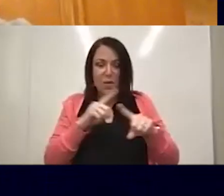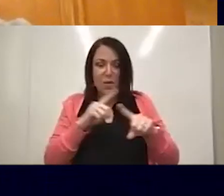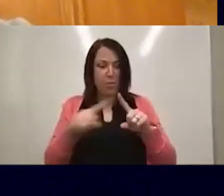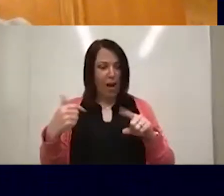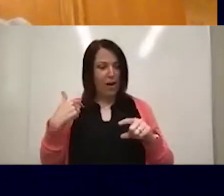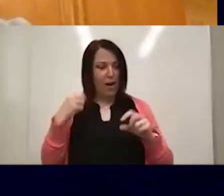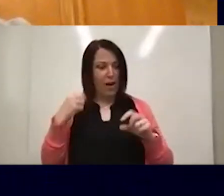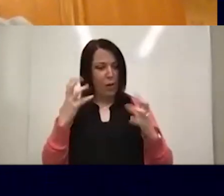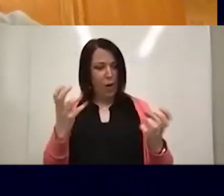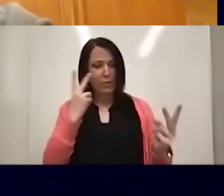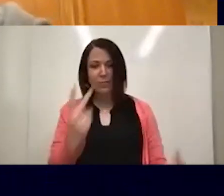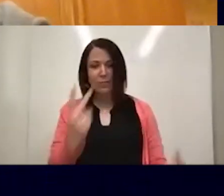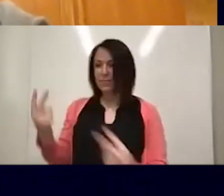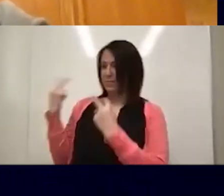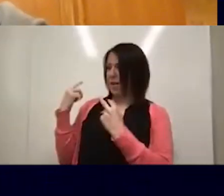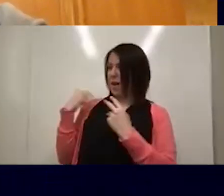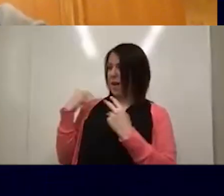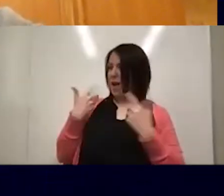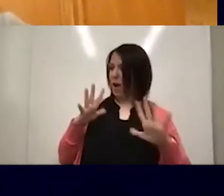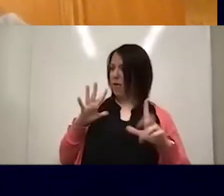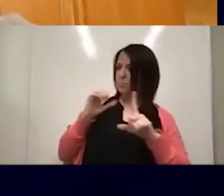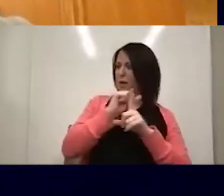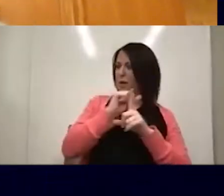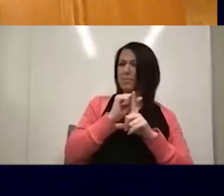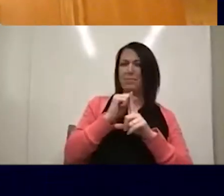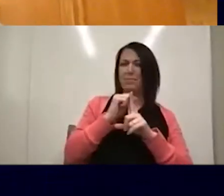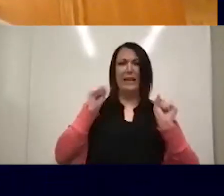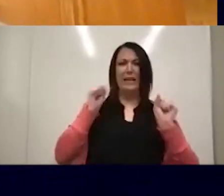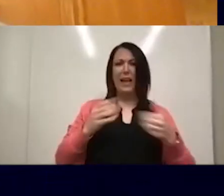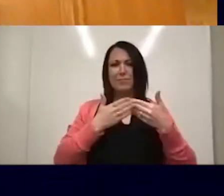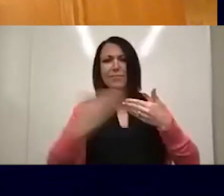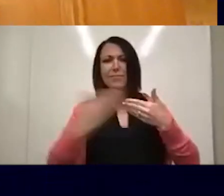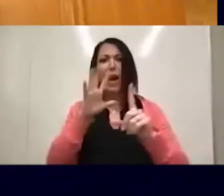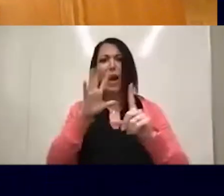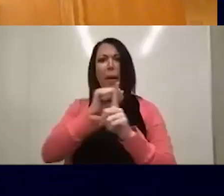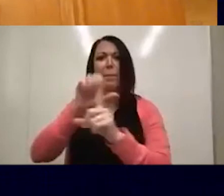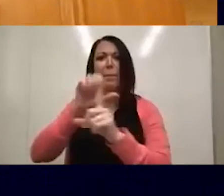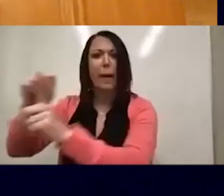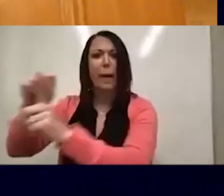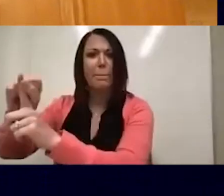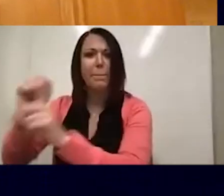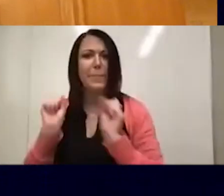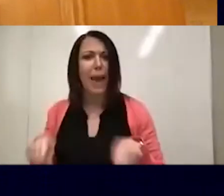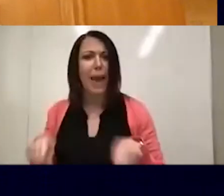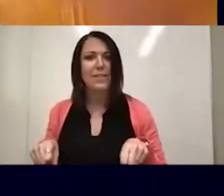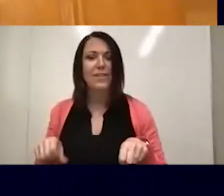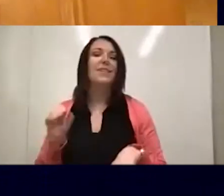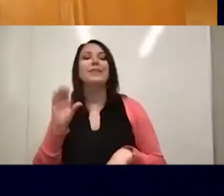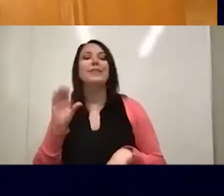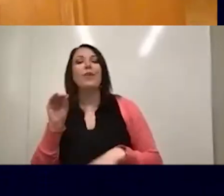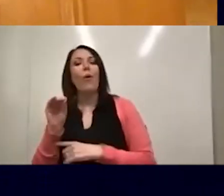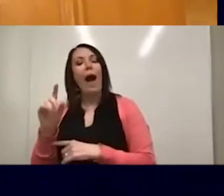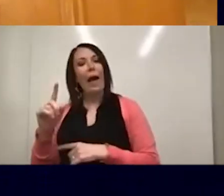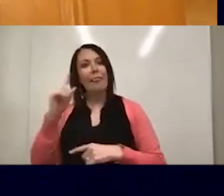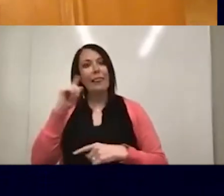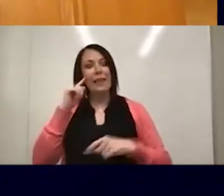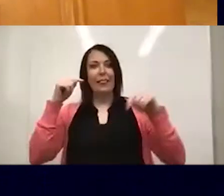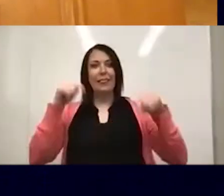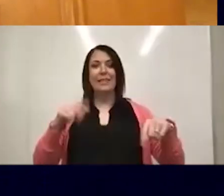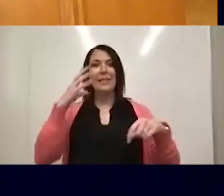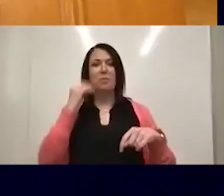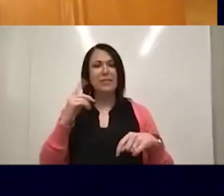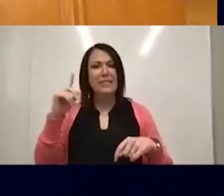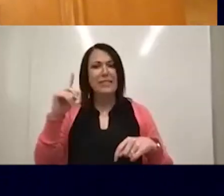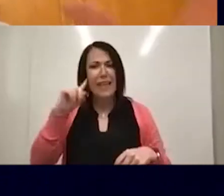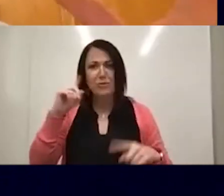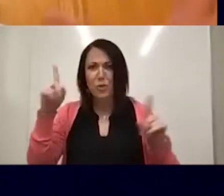be able to manage it. And that's what life is, right? We have to, like, things sound crazy to us on the surface. But as